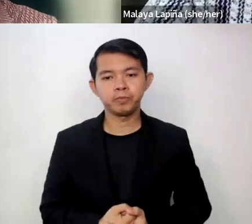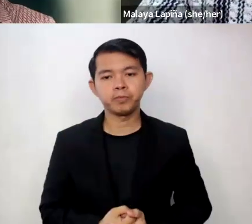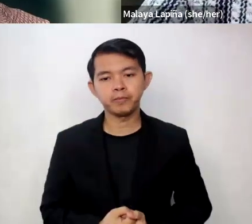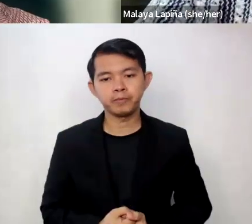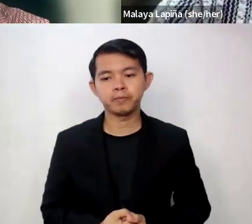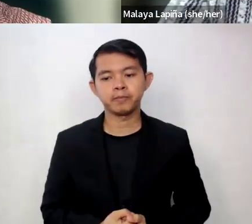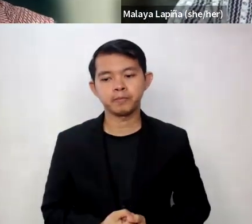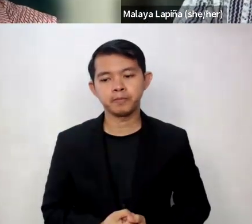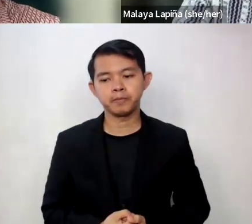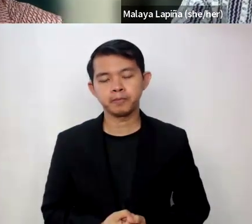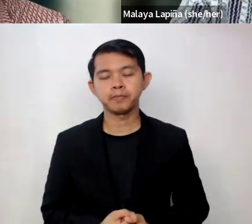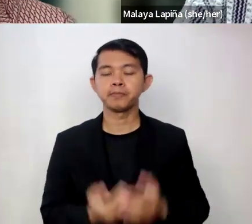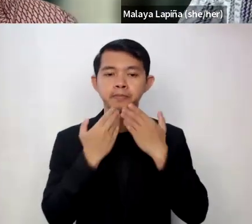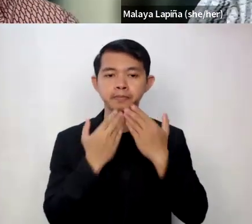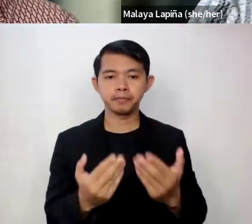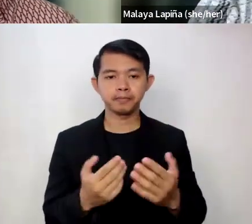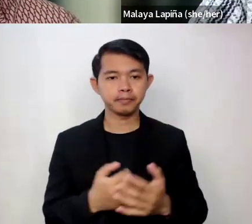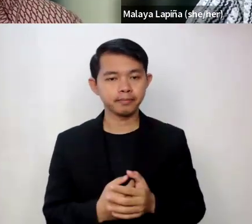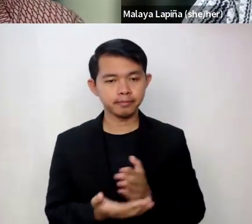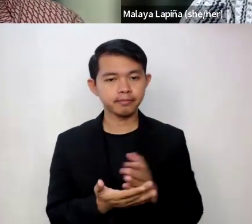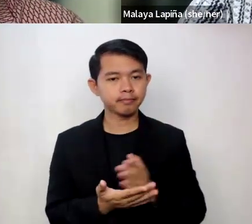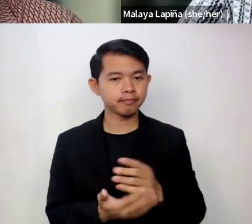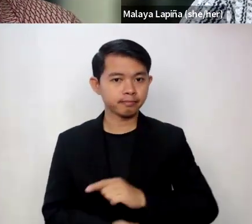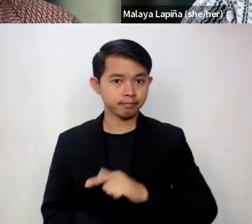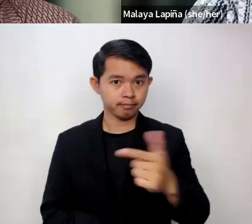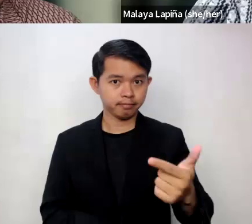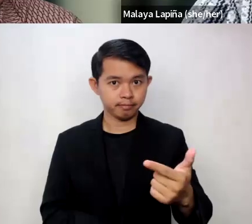sharing. Charms, would you like to go next?